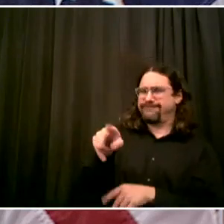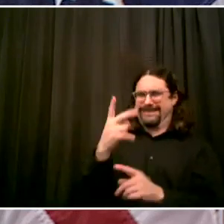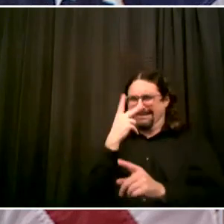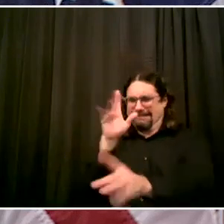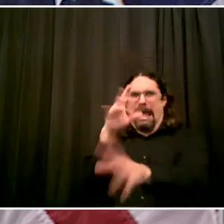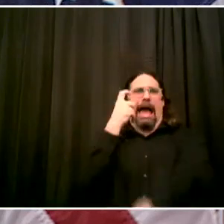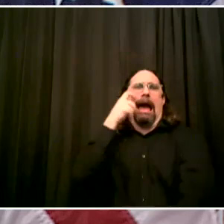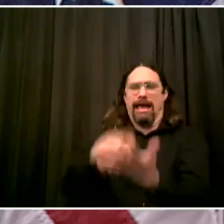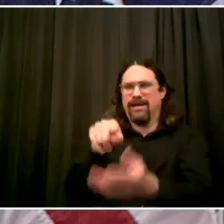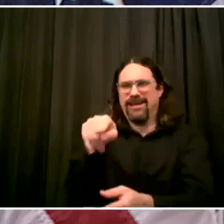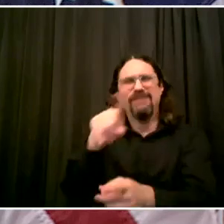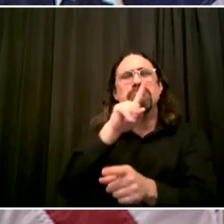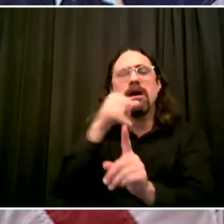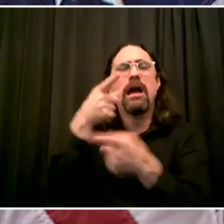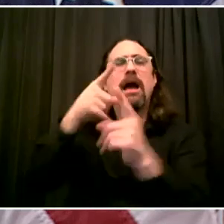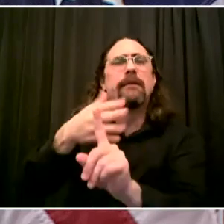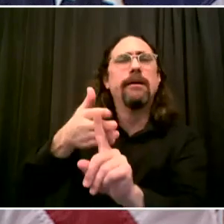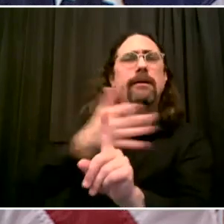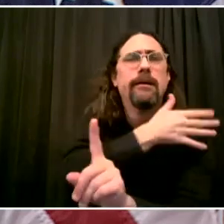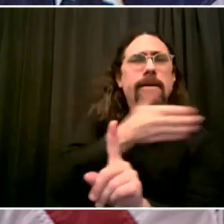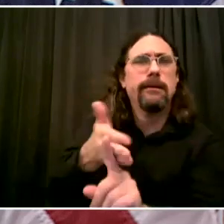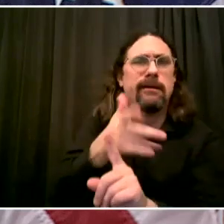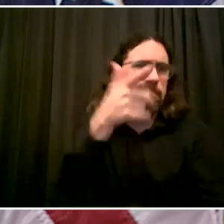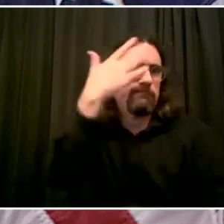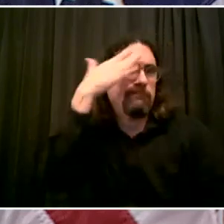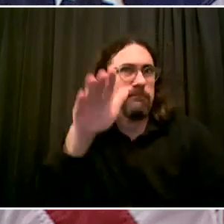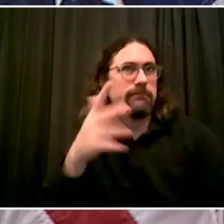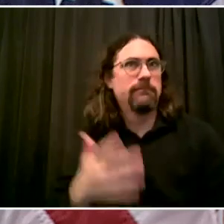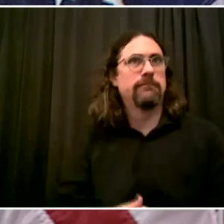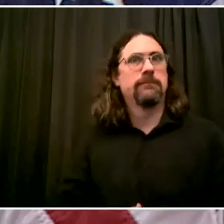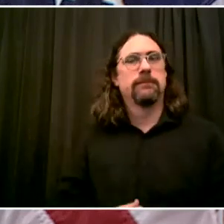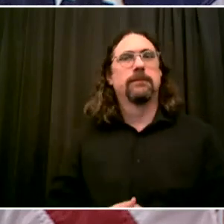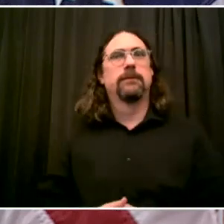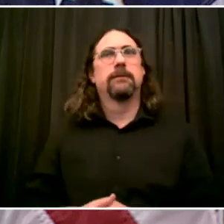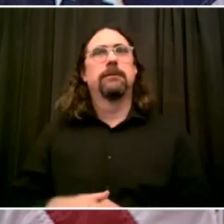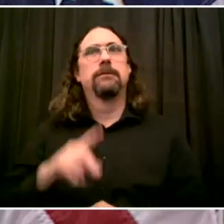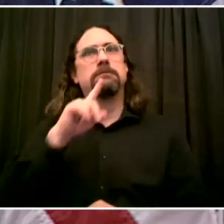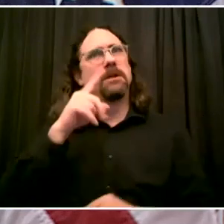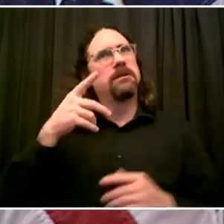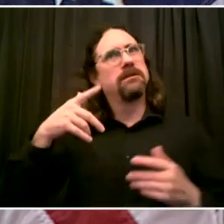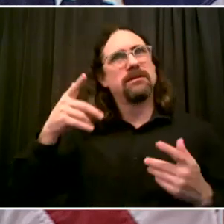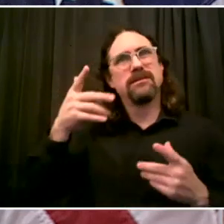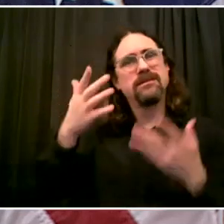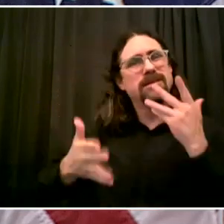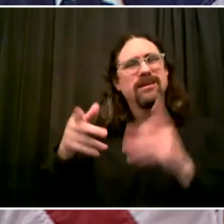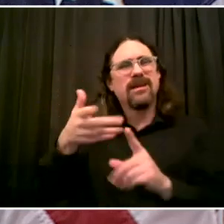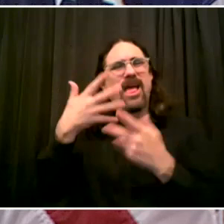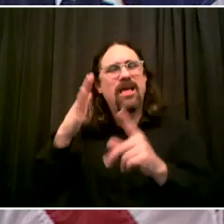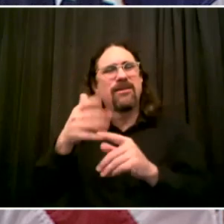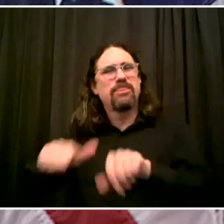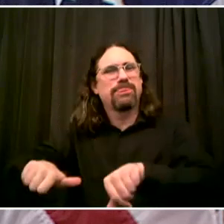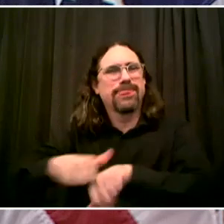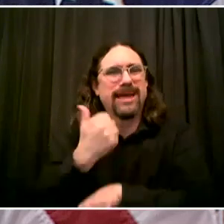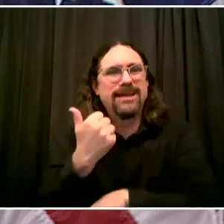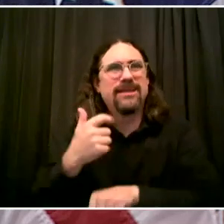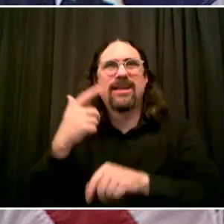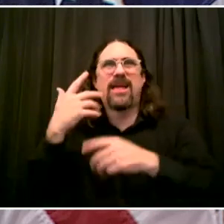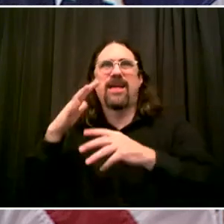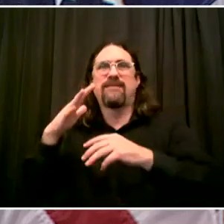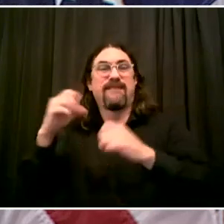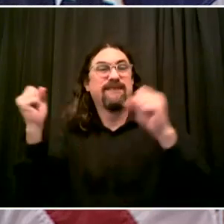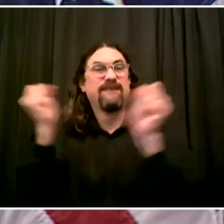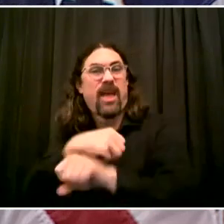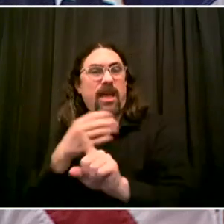being intended, and people have been asked to disperse. I want to remind you that those are real conditions that have to be